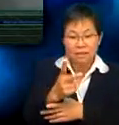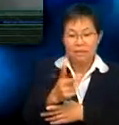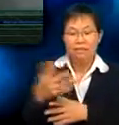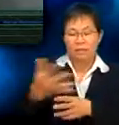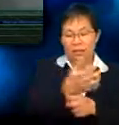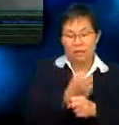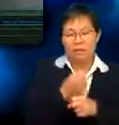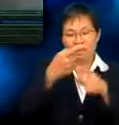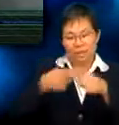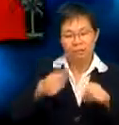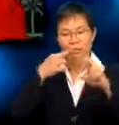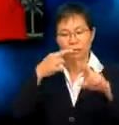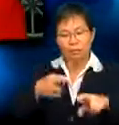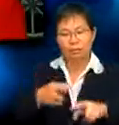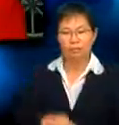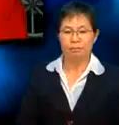a different result.